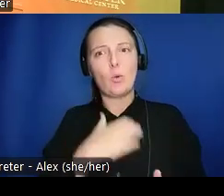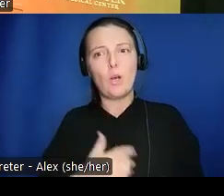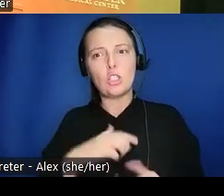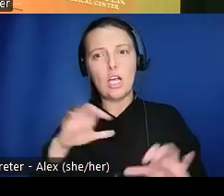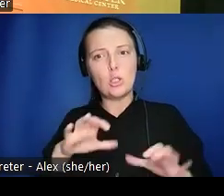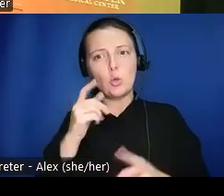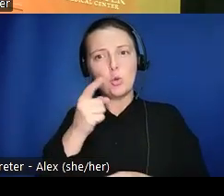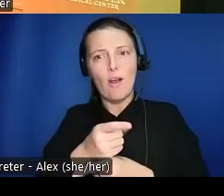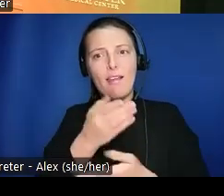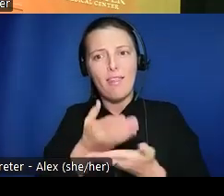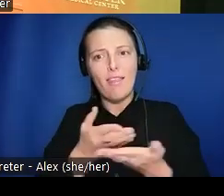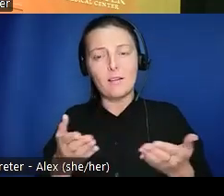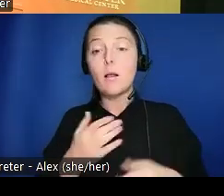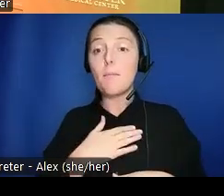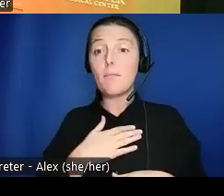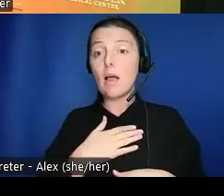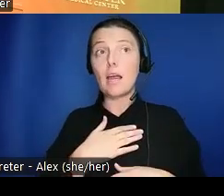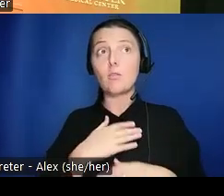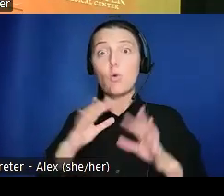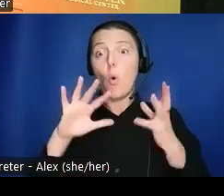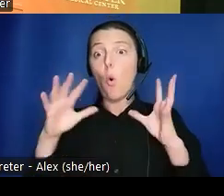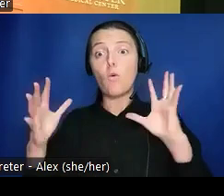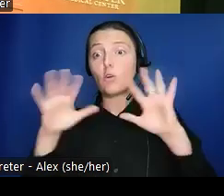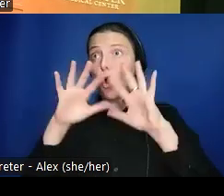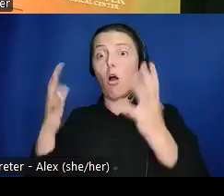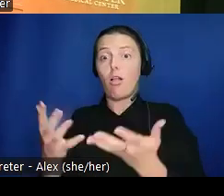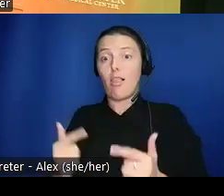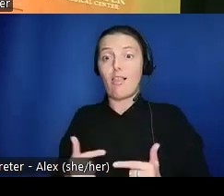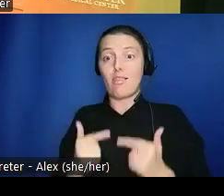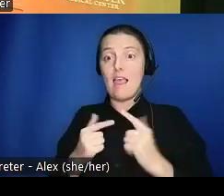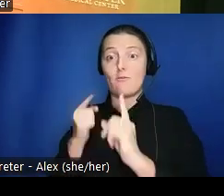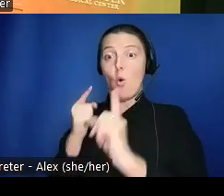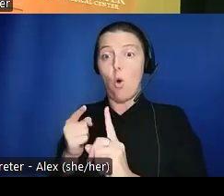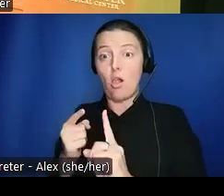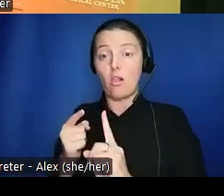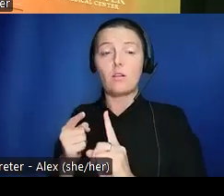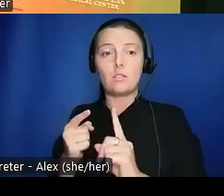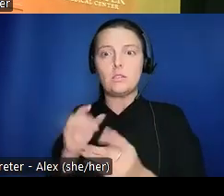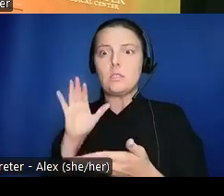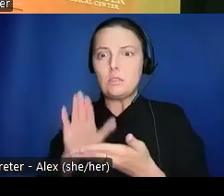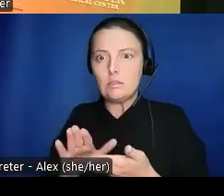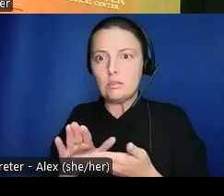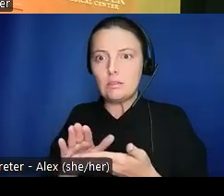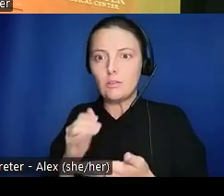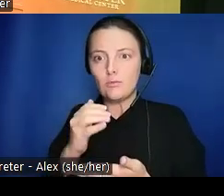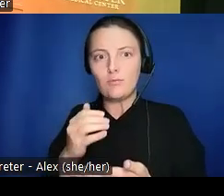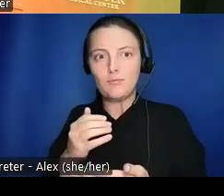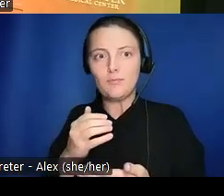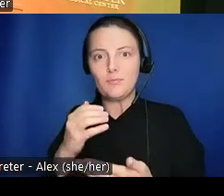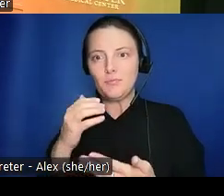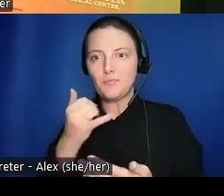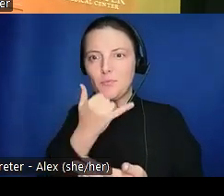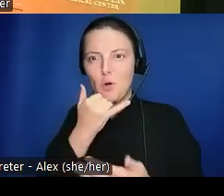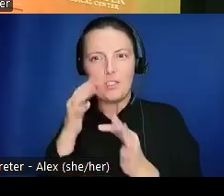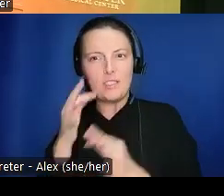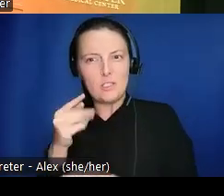possible. Because that way I can learn from my decisions, and by reflecting it, and I can get a deeper insight